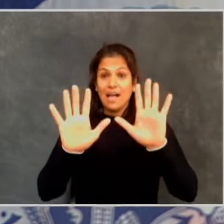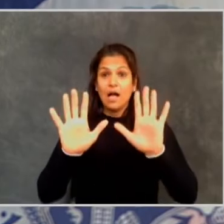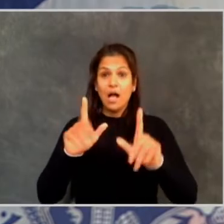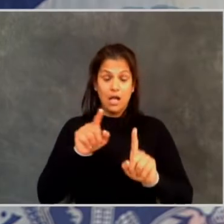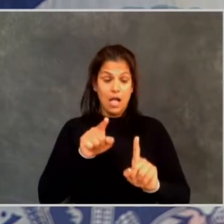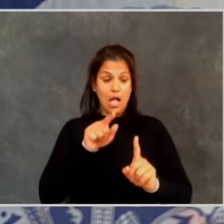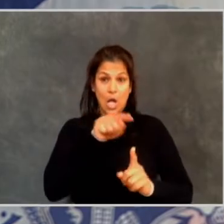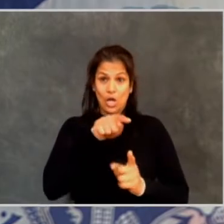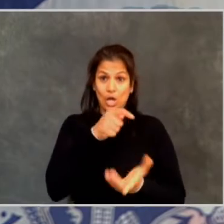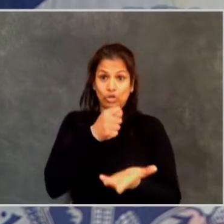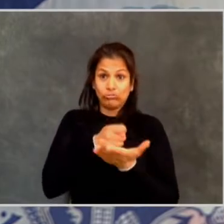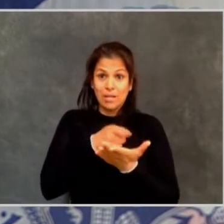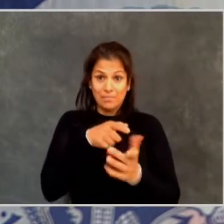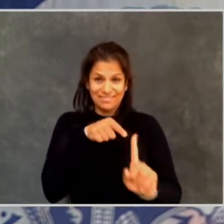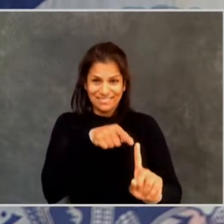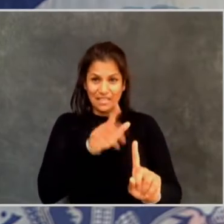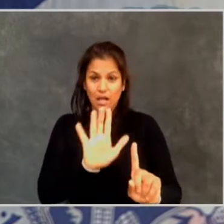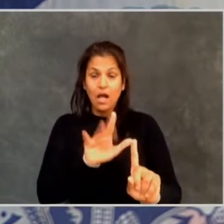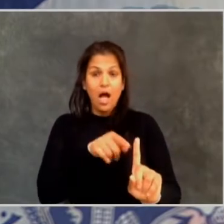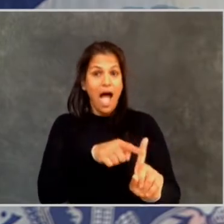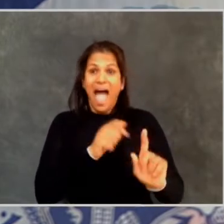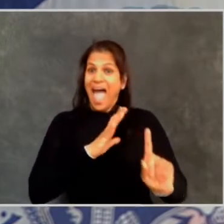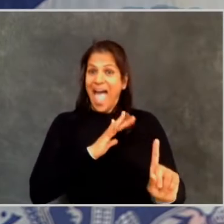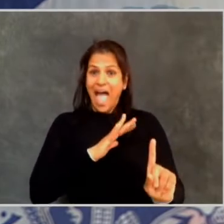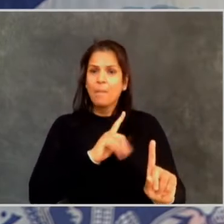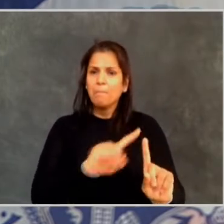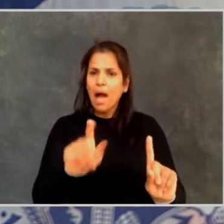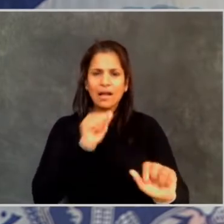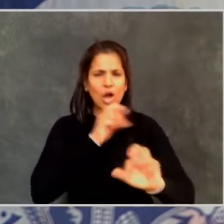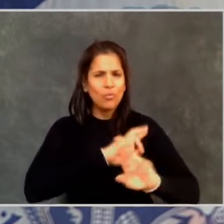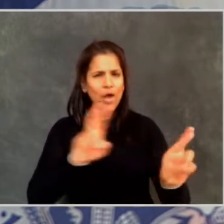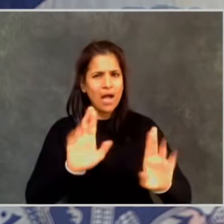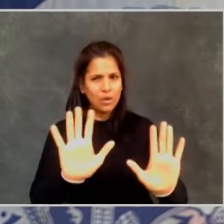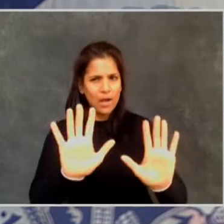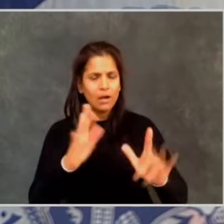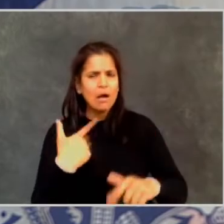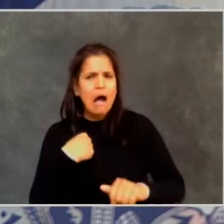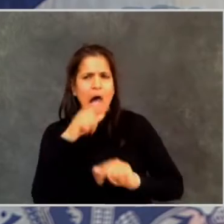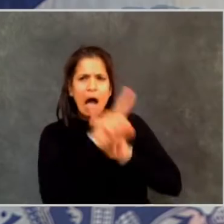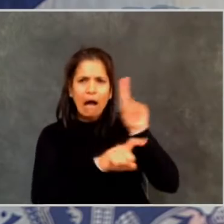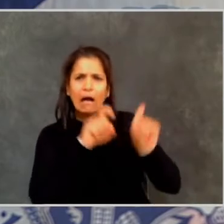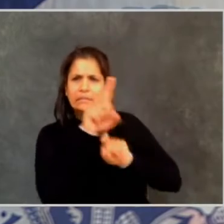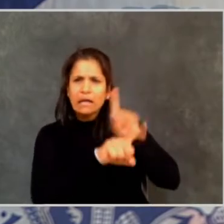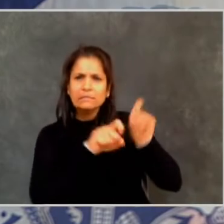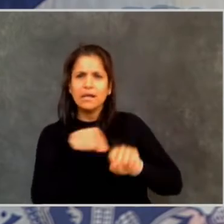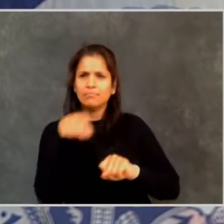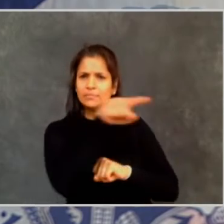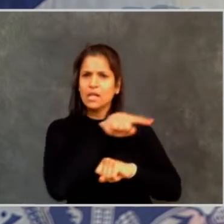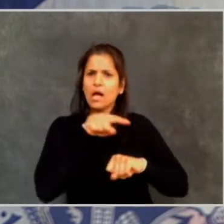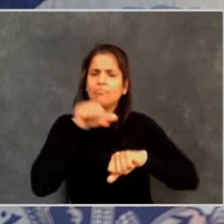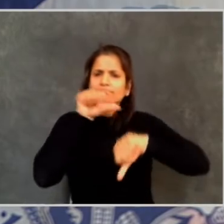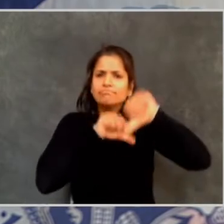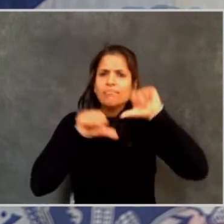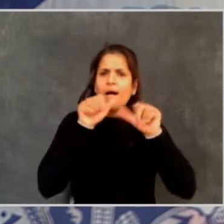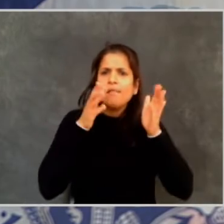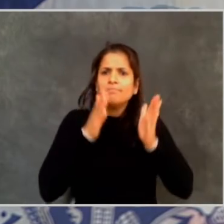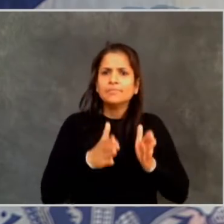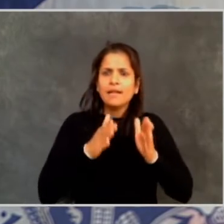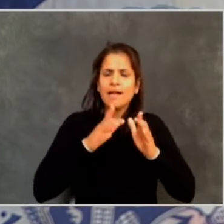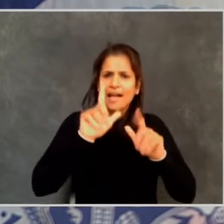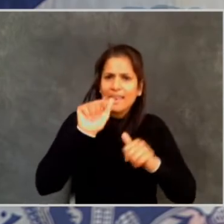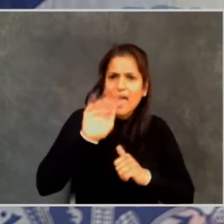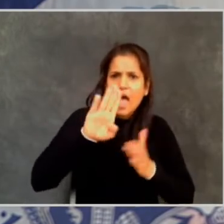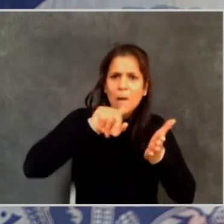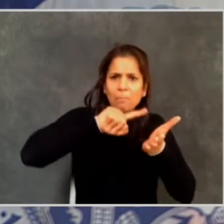testing is what we should have had in the beginning was universal testing. It's one of the really crucial strategies